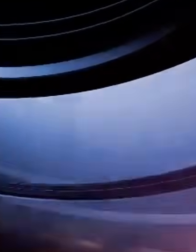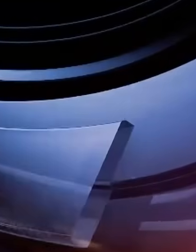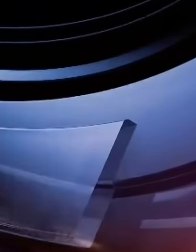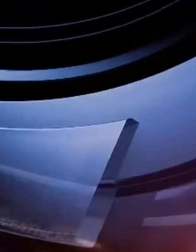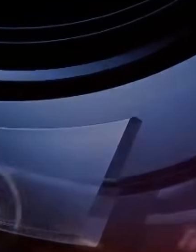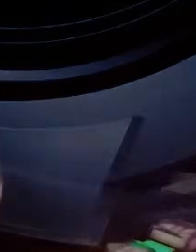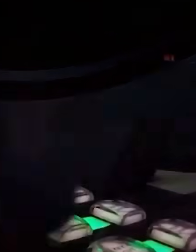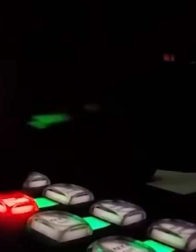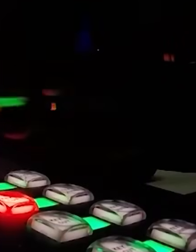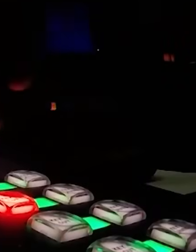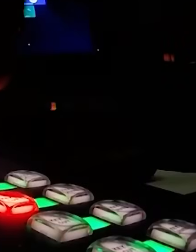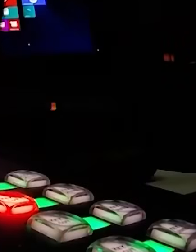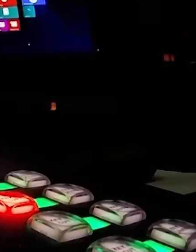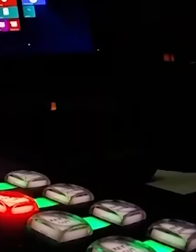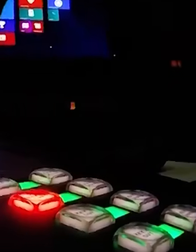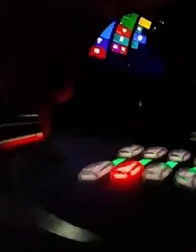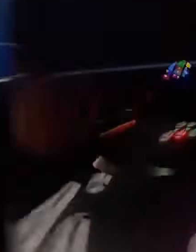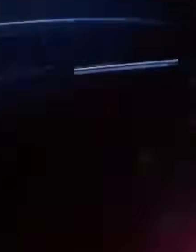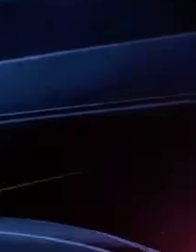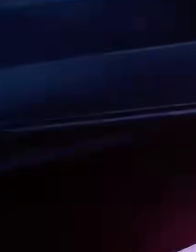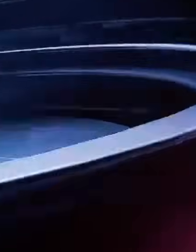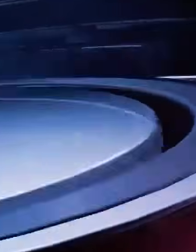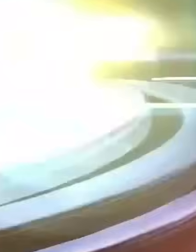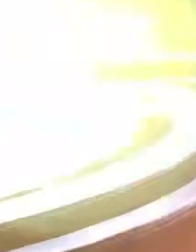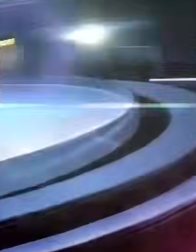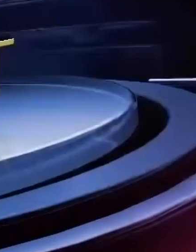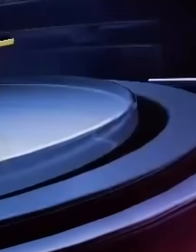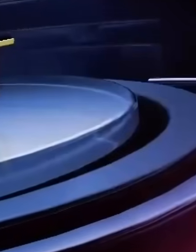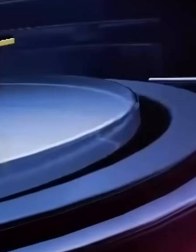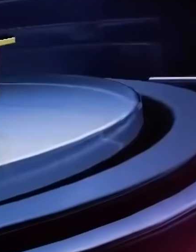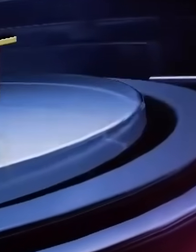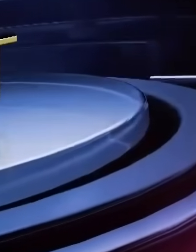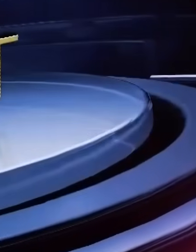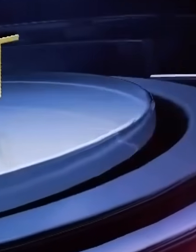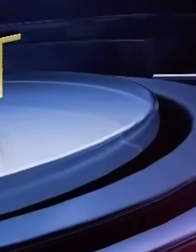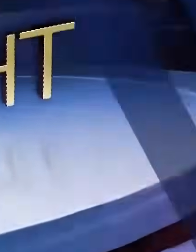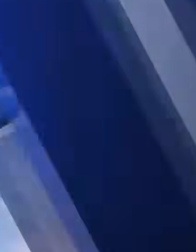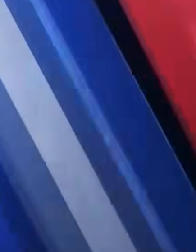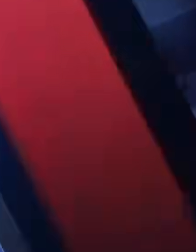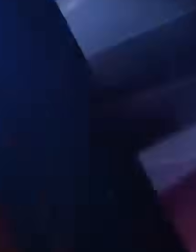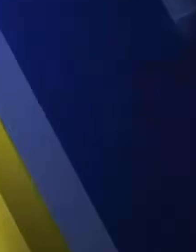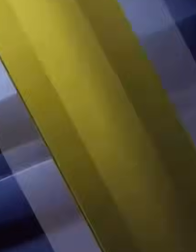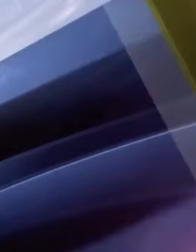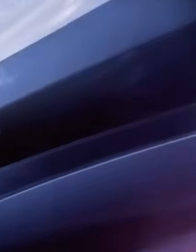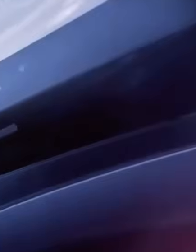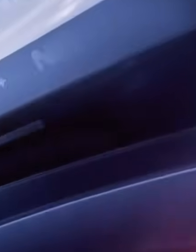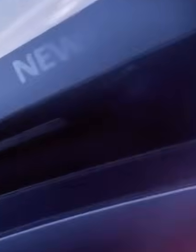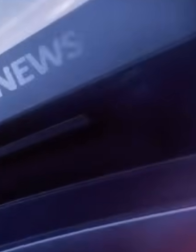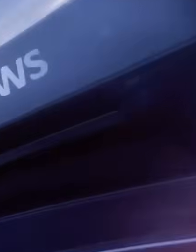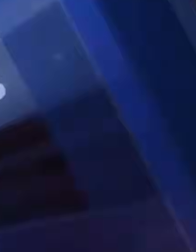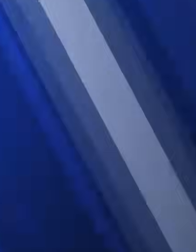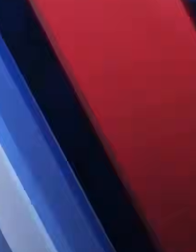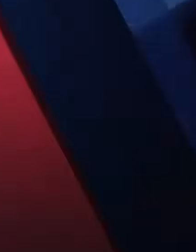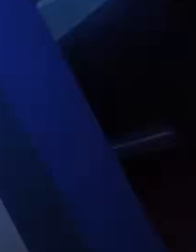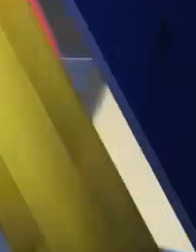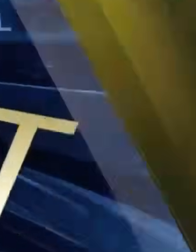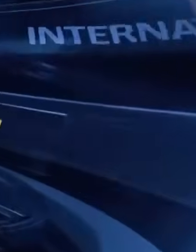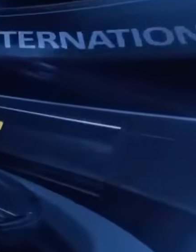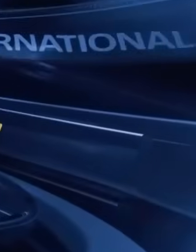Broadcasting from our studios in the Pine St. Michael, this is CBC NewsNight, starting now.